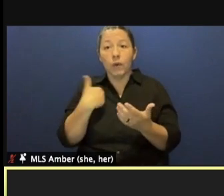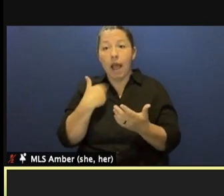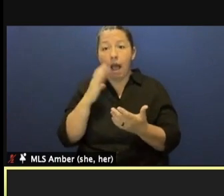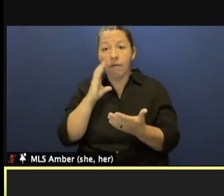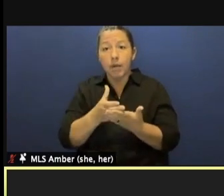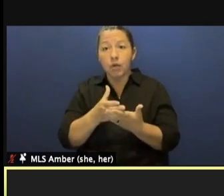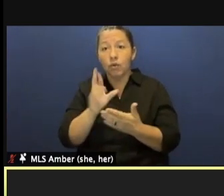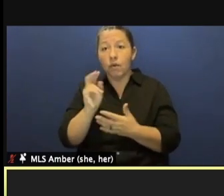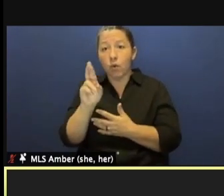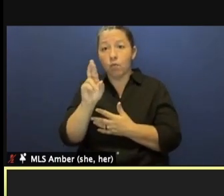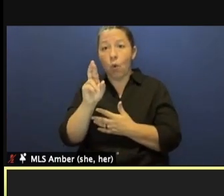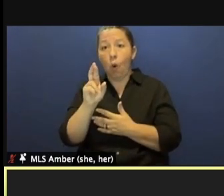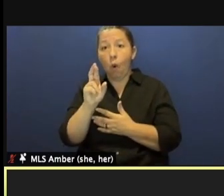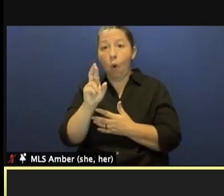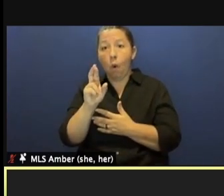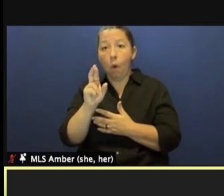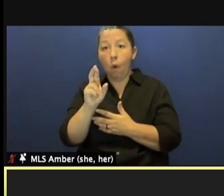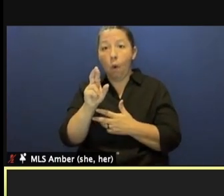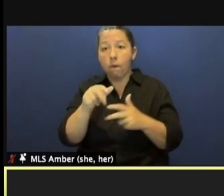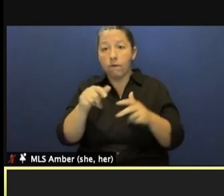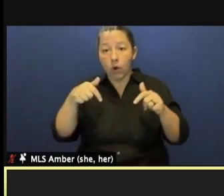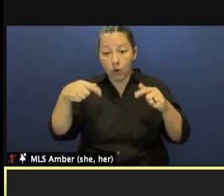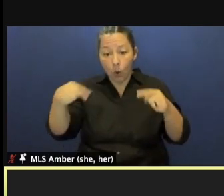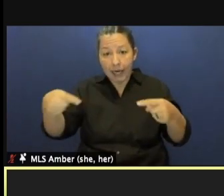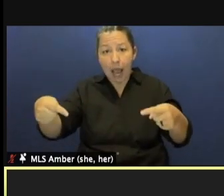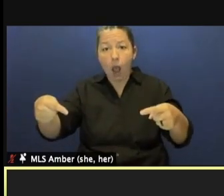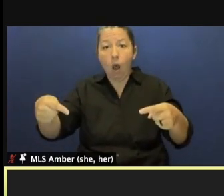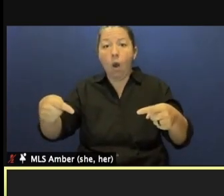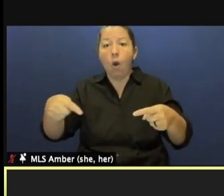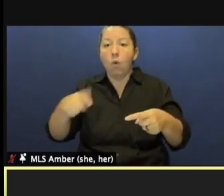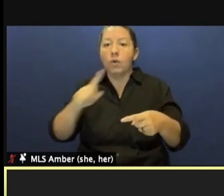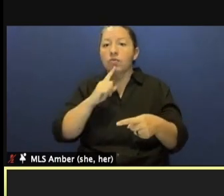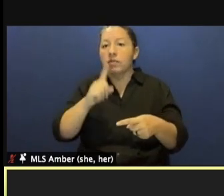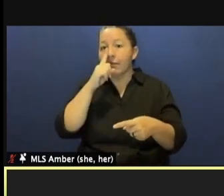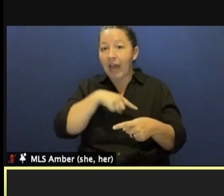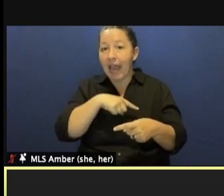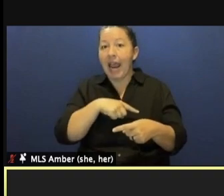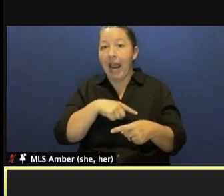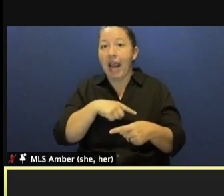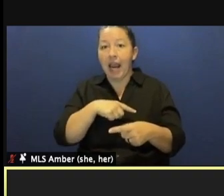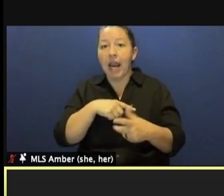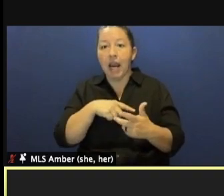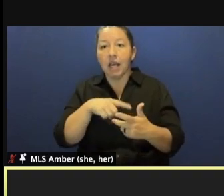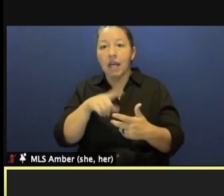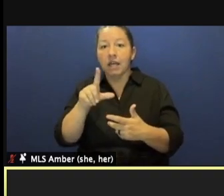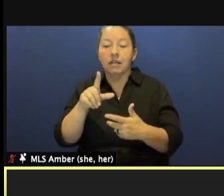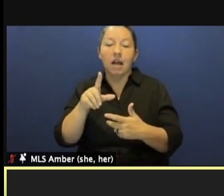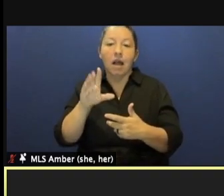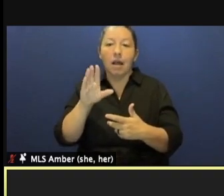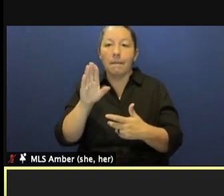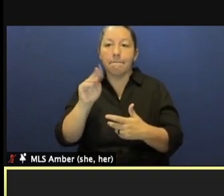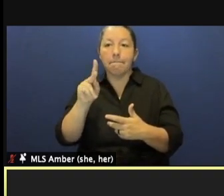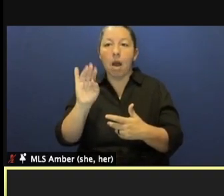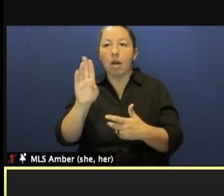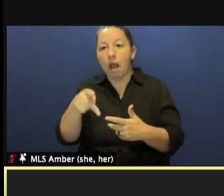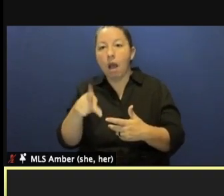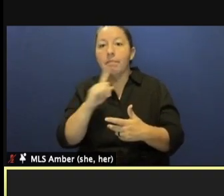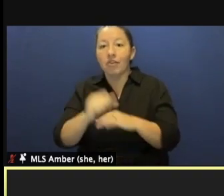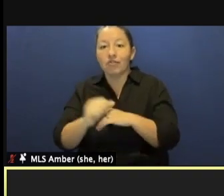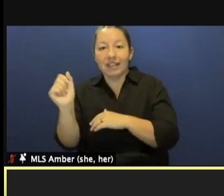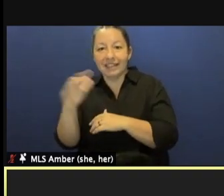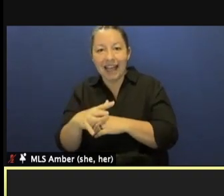the Astrobotic Griffin lander. They actually shipped a mock-up out to NASA Johnson, where the rover is being